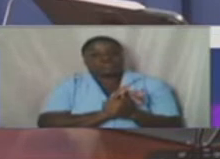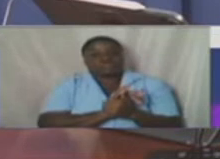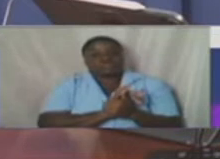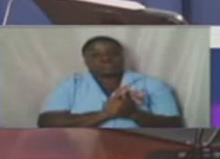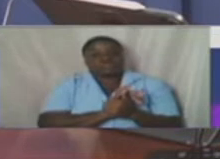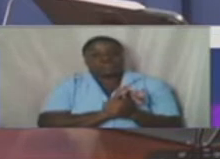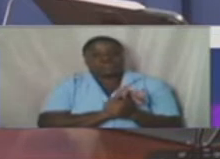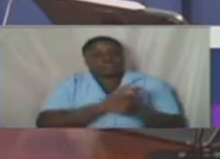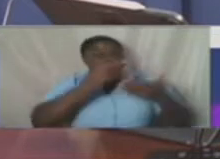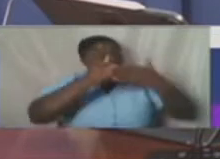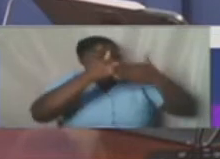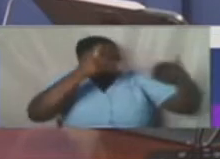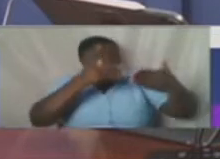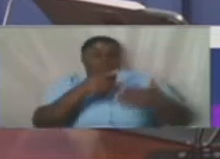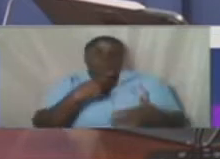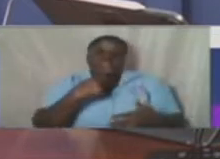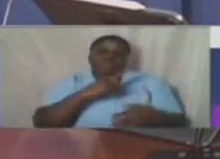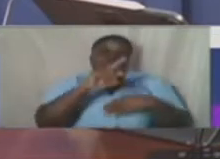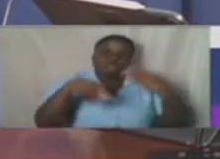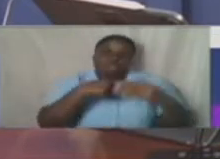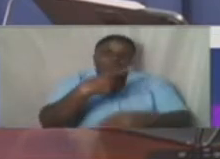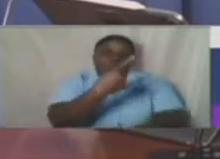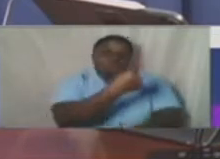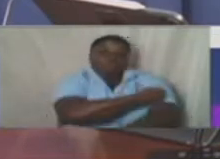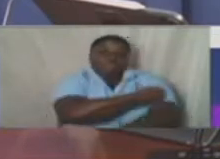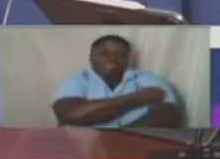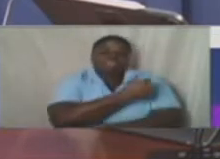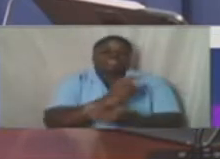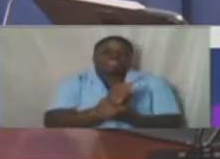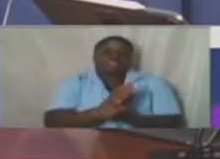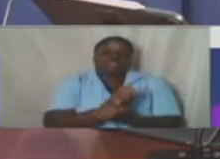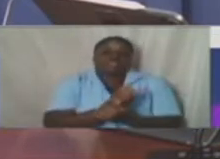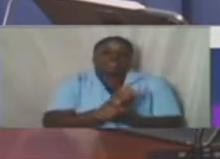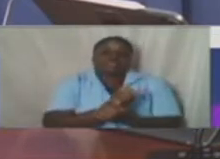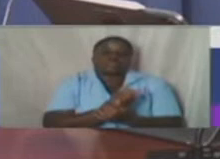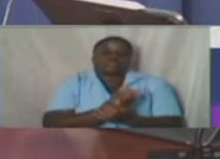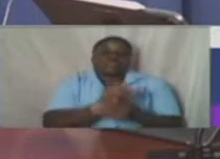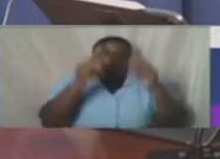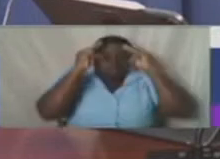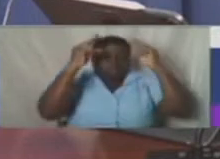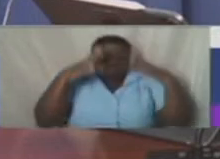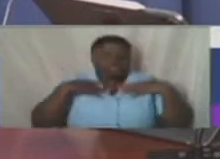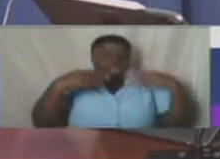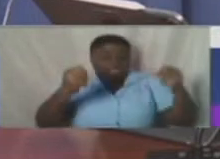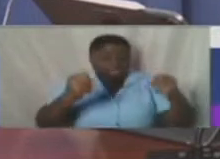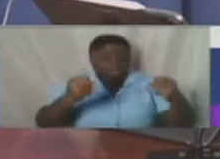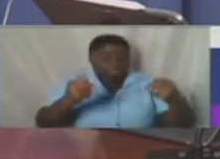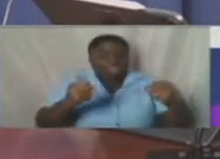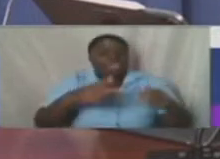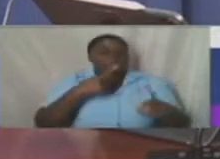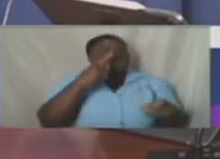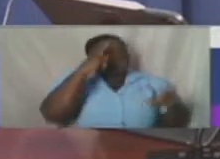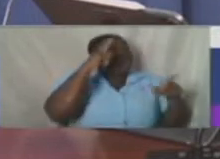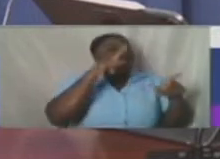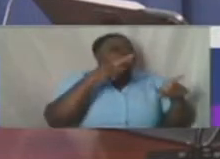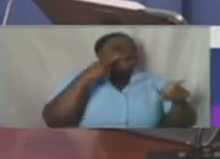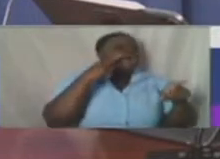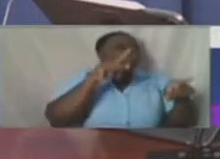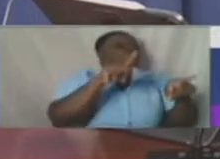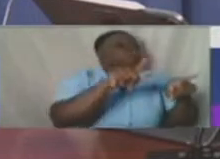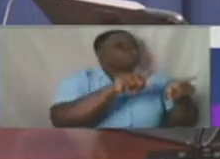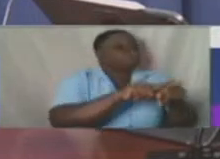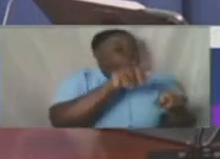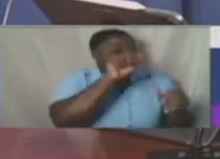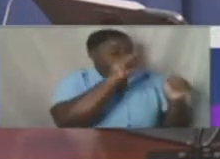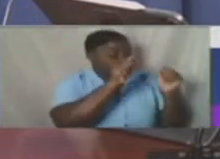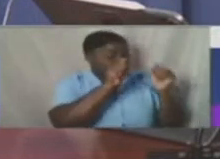the vaccination drive update, as Minister of Health, I would like to join with Dr. Trotman in once again, and we can't